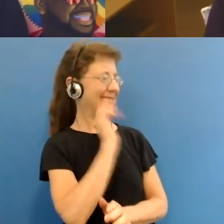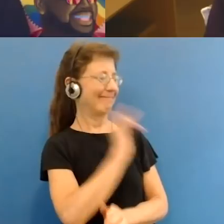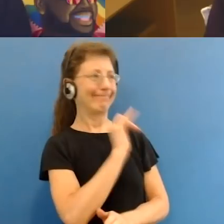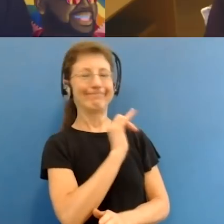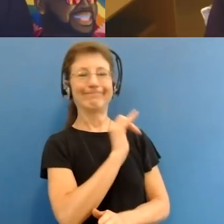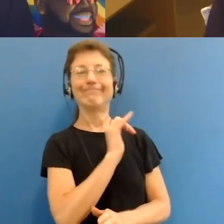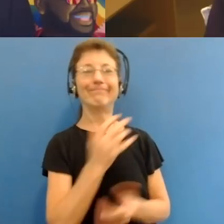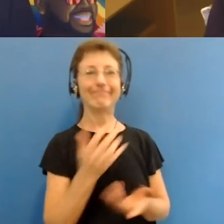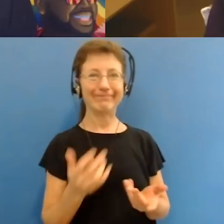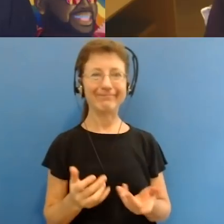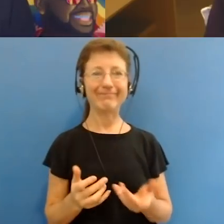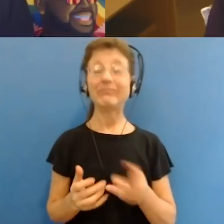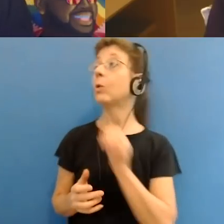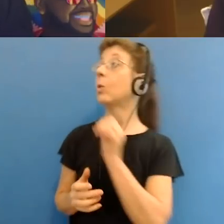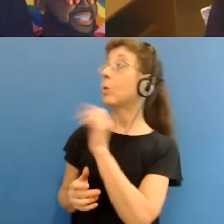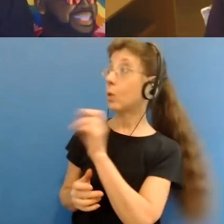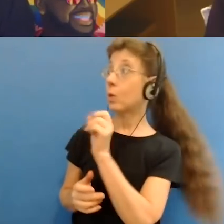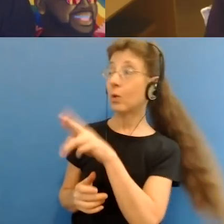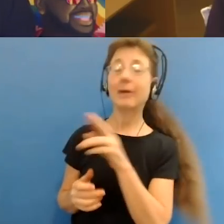Or ask my